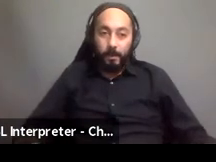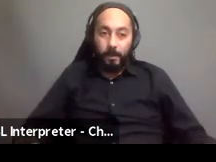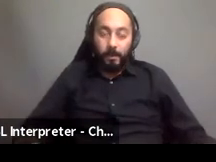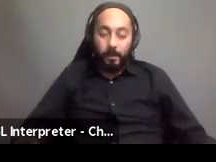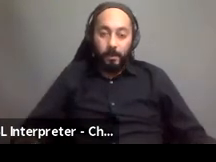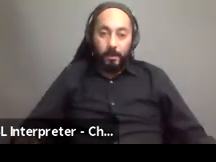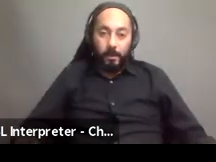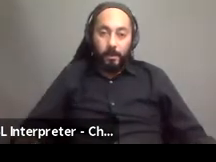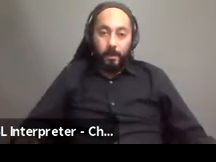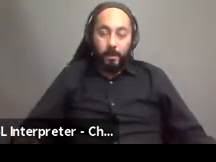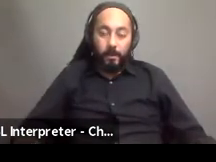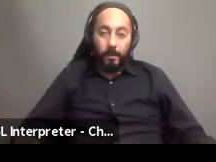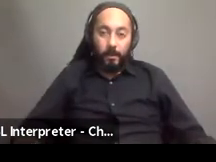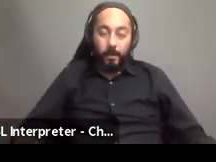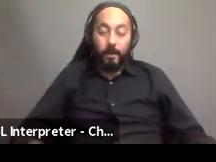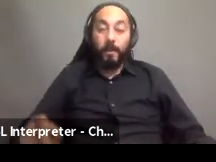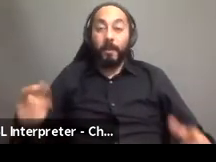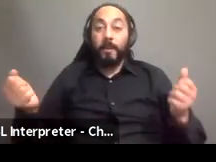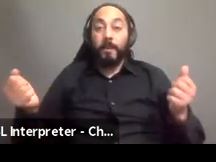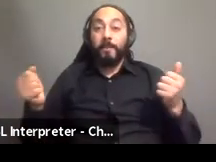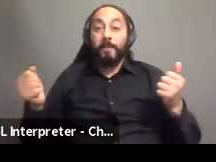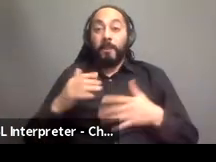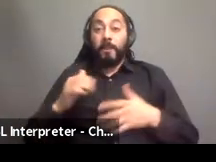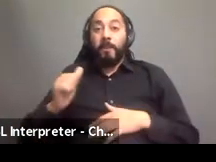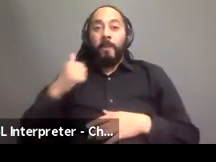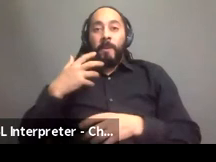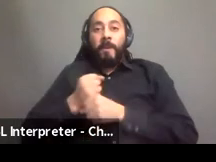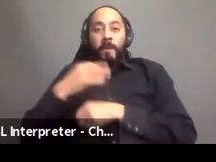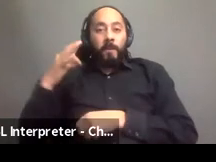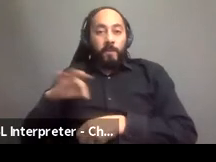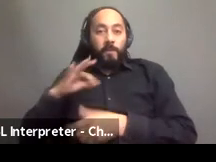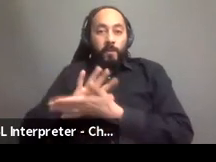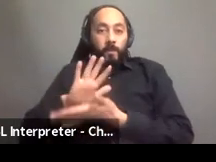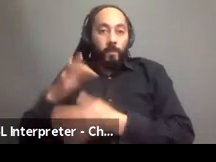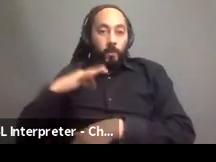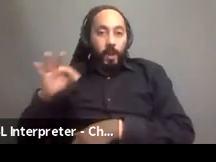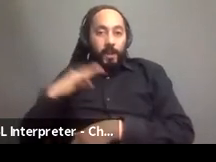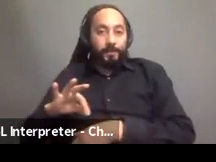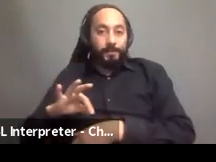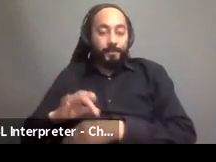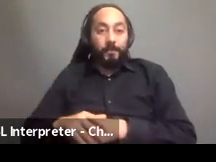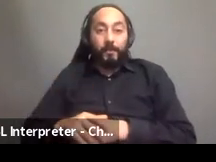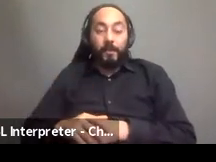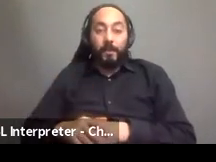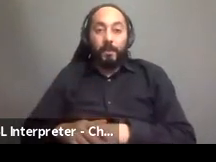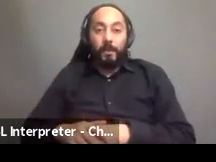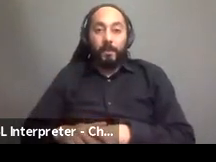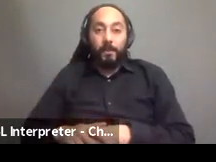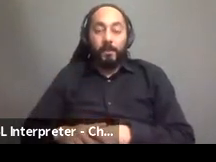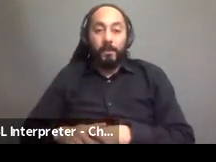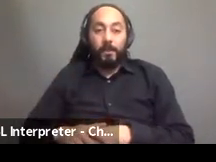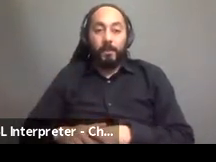Fear of not getting her mandatory credit right. So Layla might be thinking,